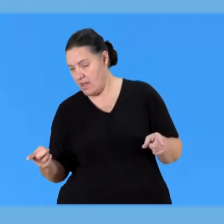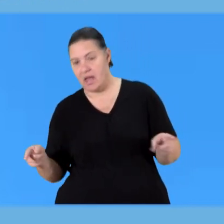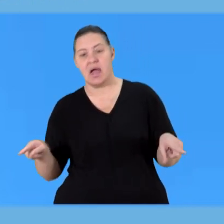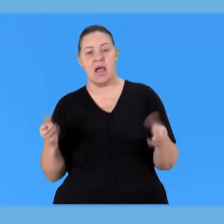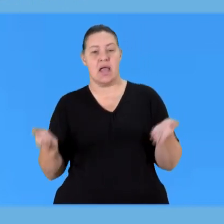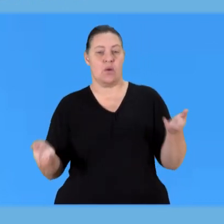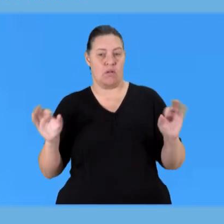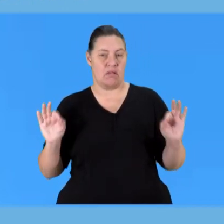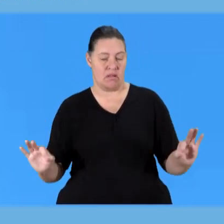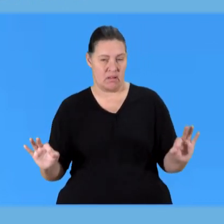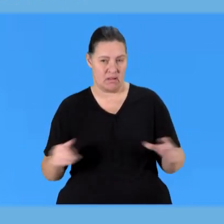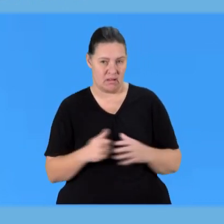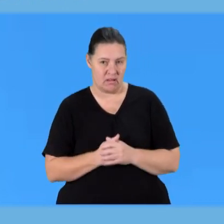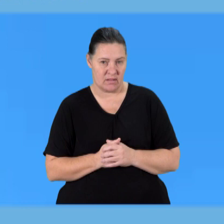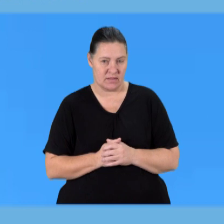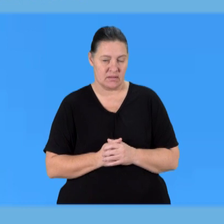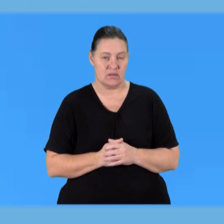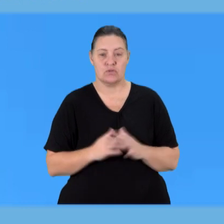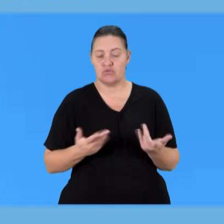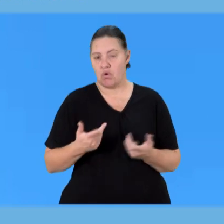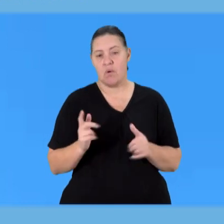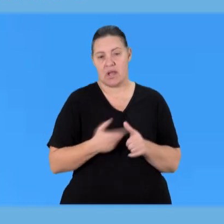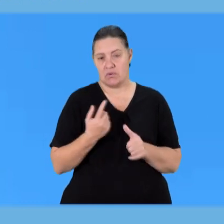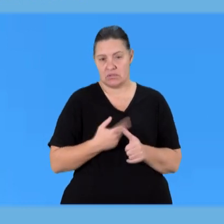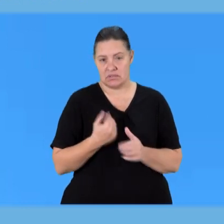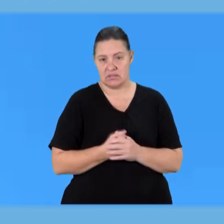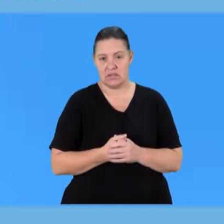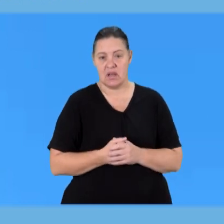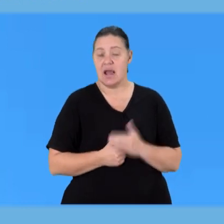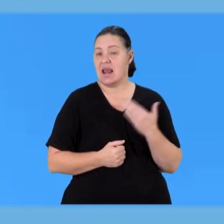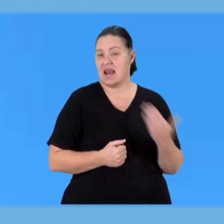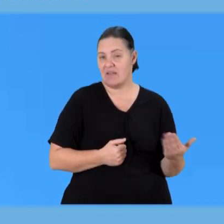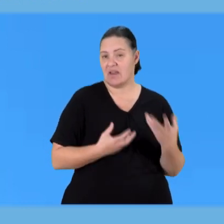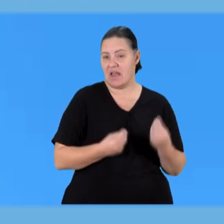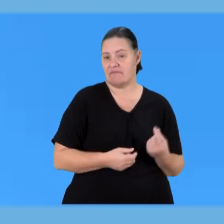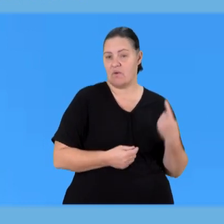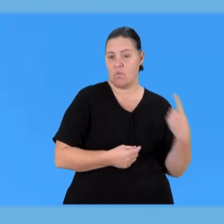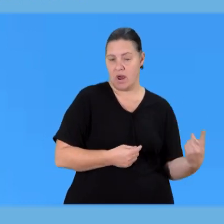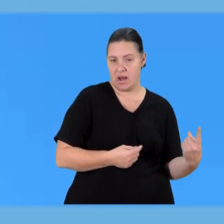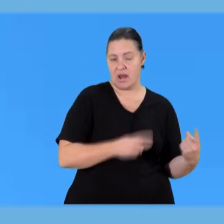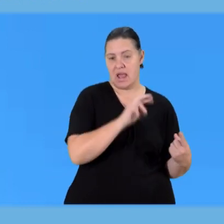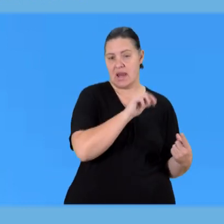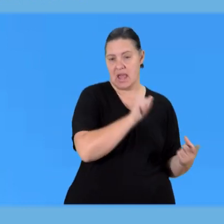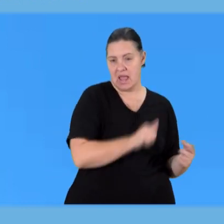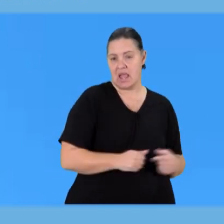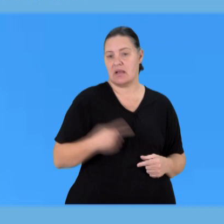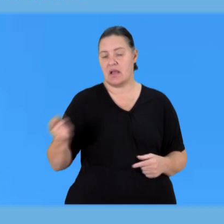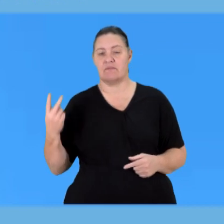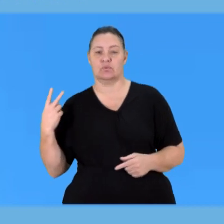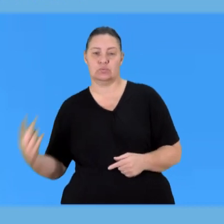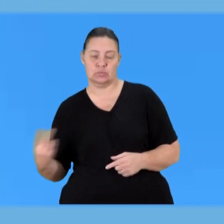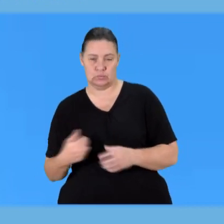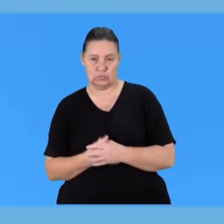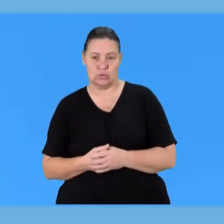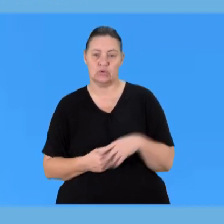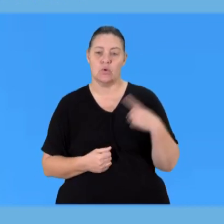side are equals to the number of atoms on the right-hand side. So let's count. On the left-hand side, we have 1 sodium. On the right-hand side, we